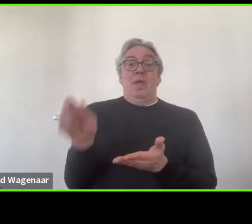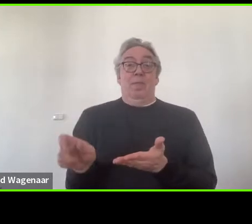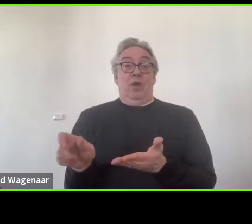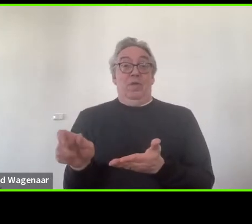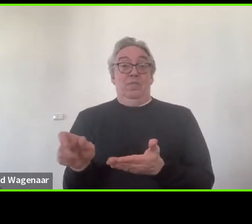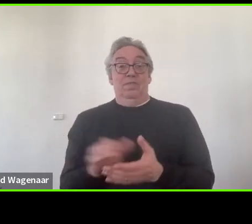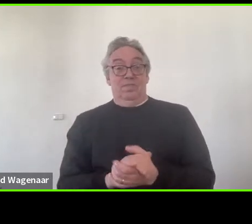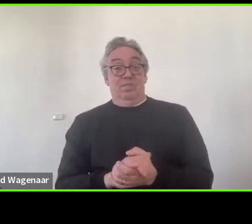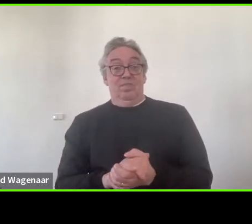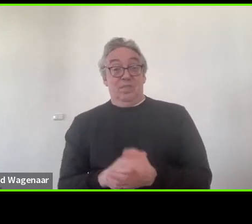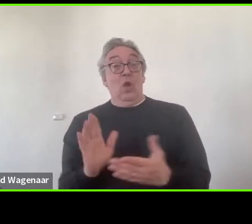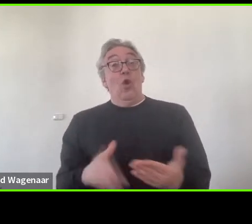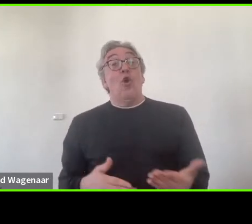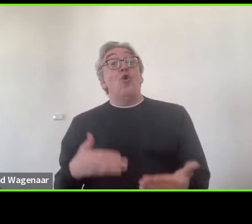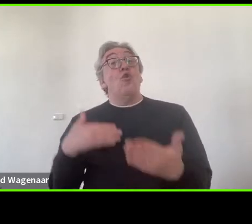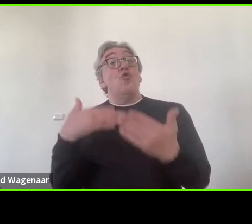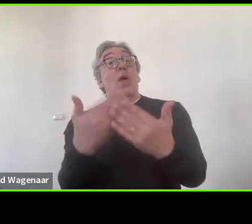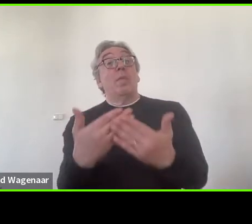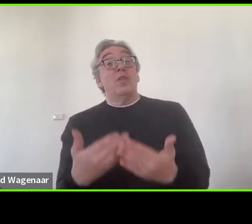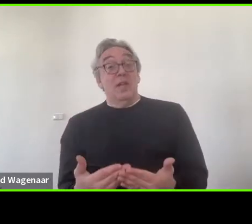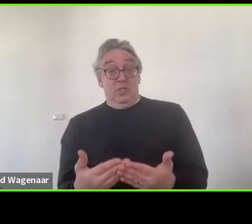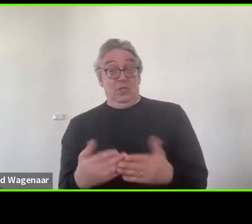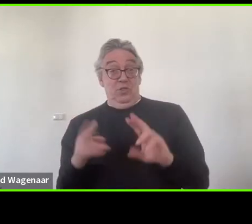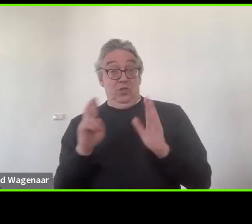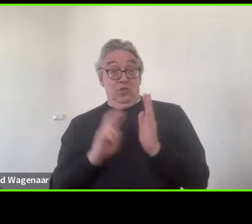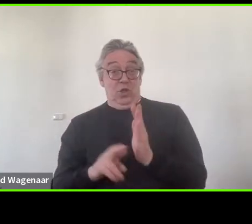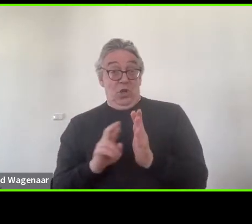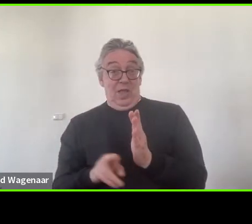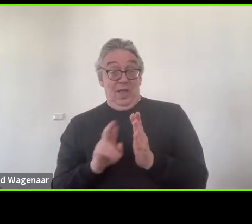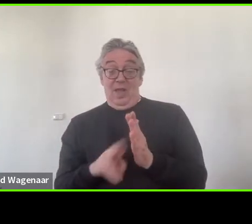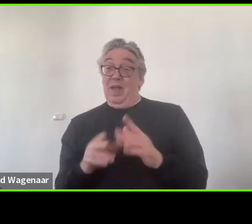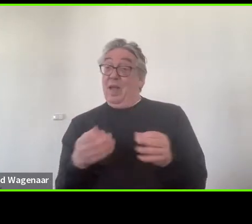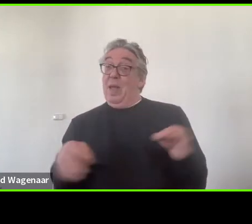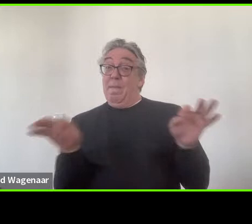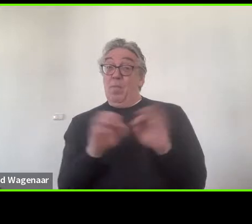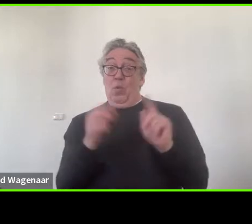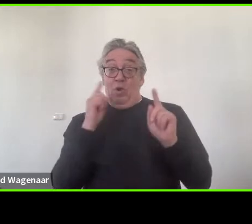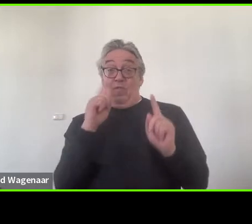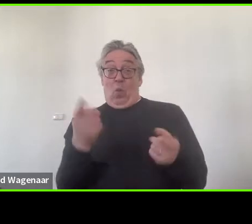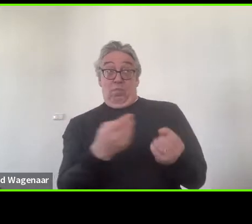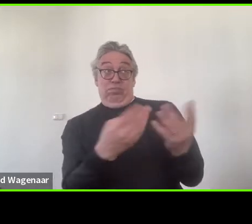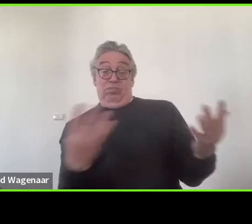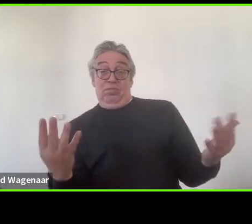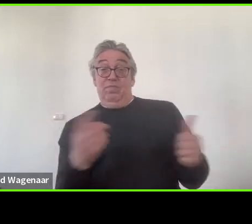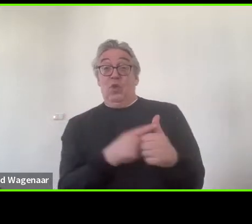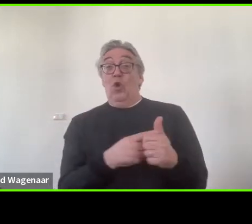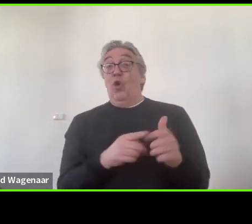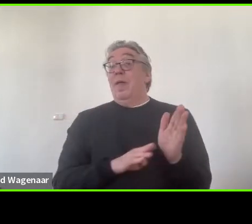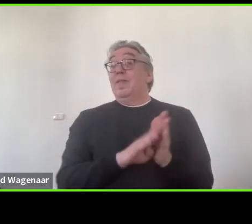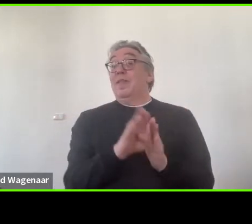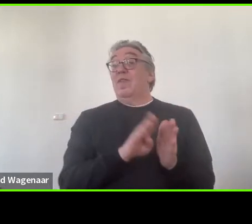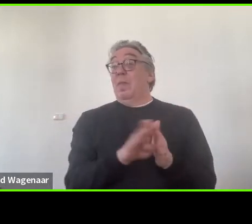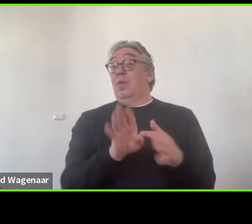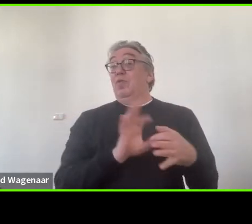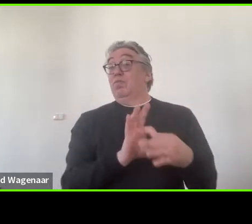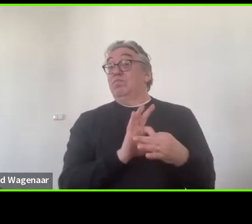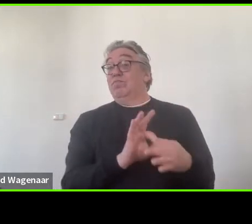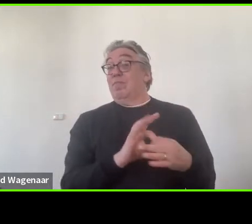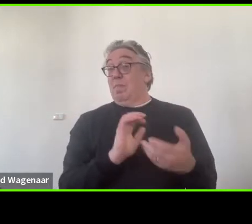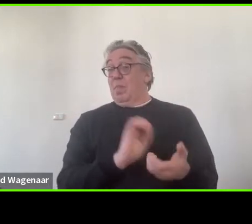the recommendations for the study are relevant for a variety of stakeholders, including development cooperation partners.